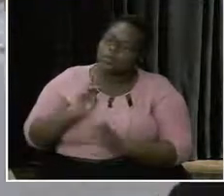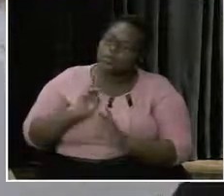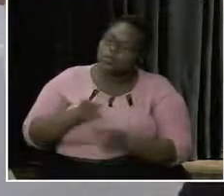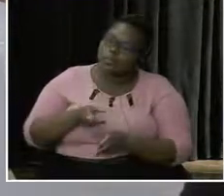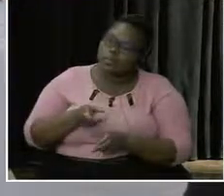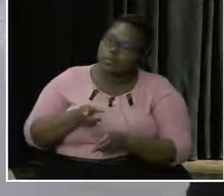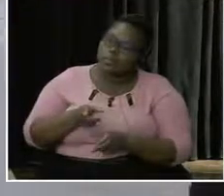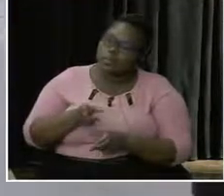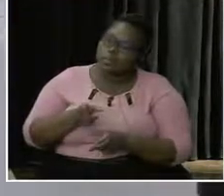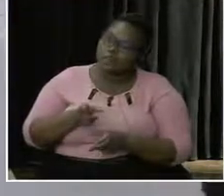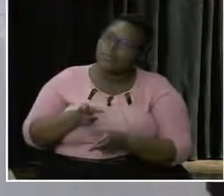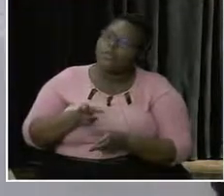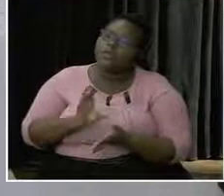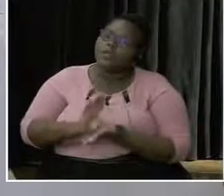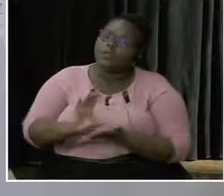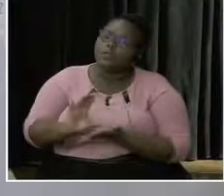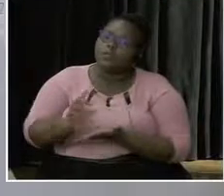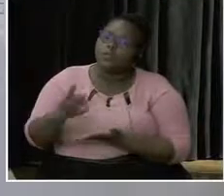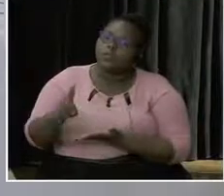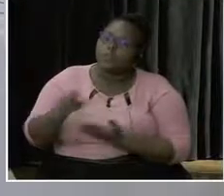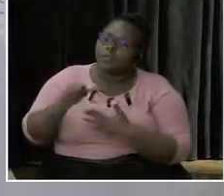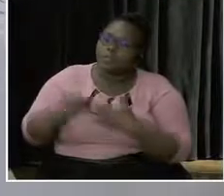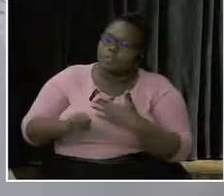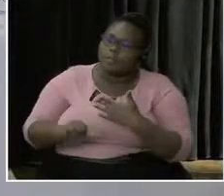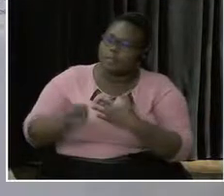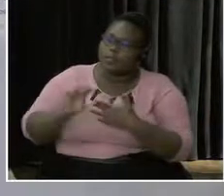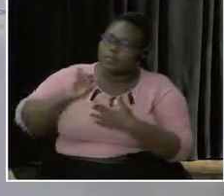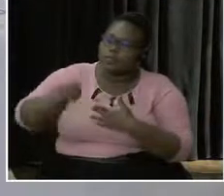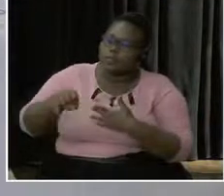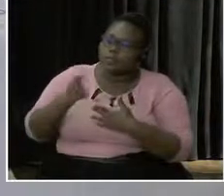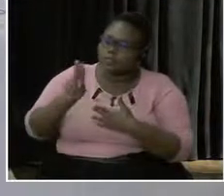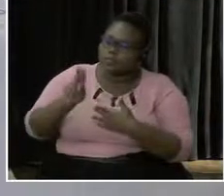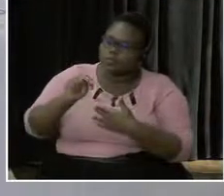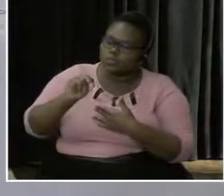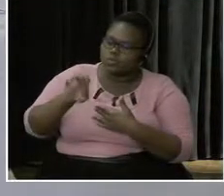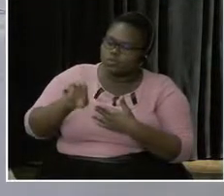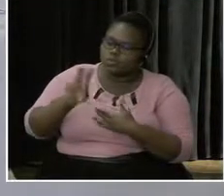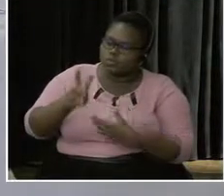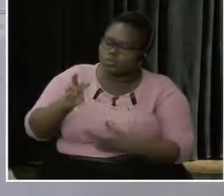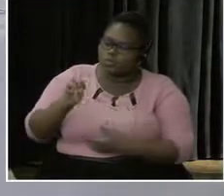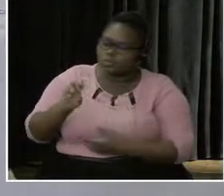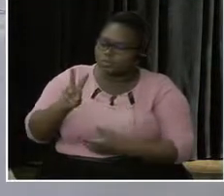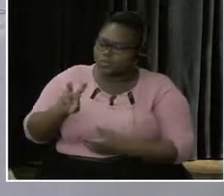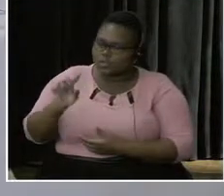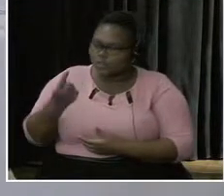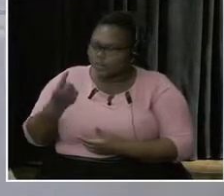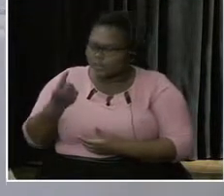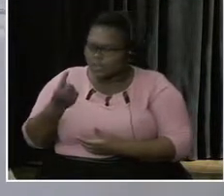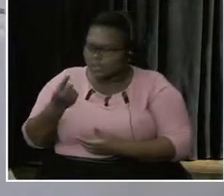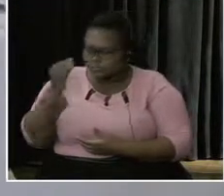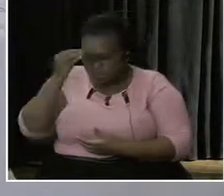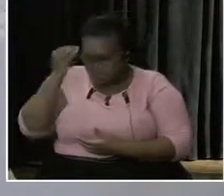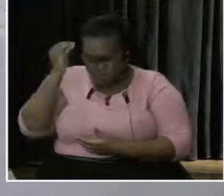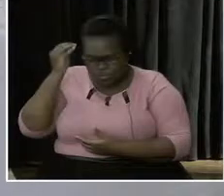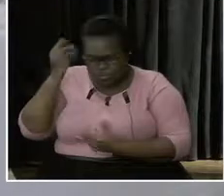on investments for the month of June 2021. Committee recommends. Is the recommendation